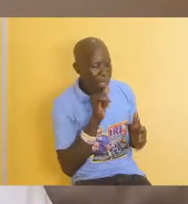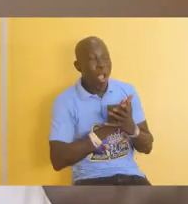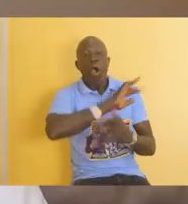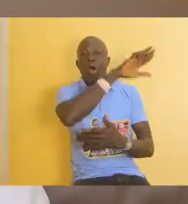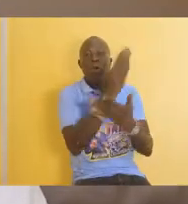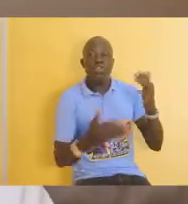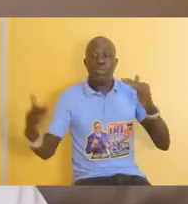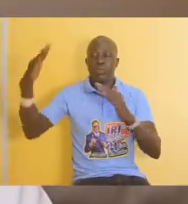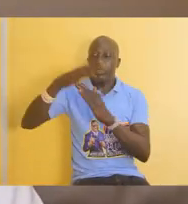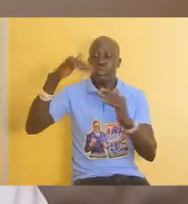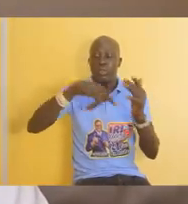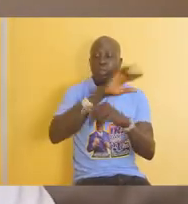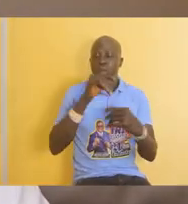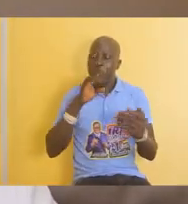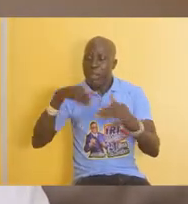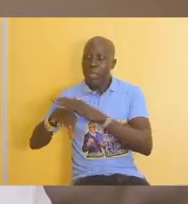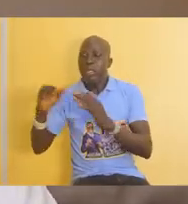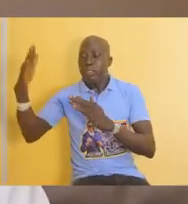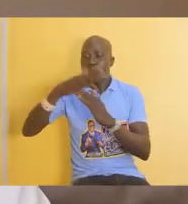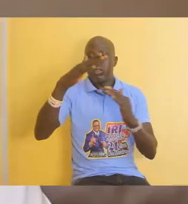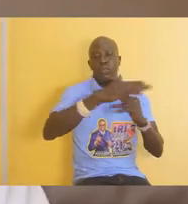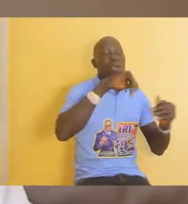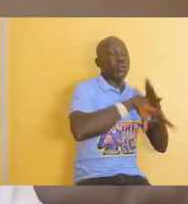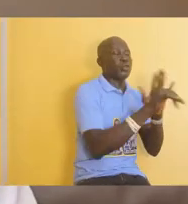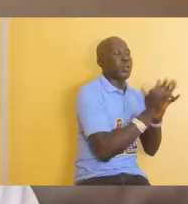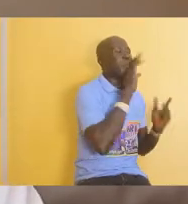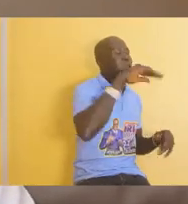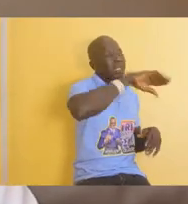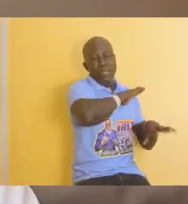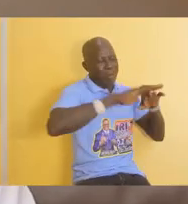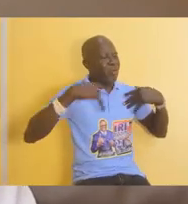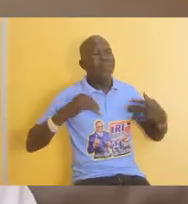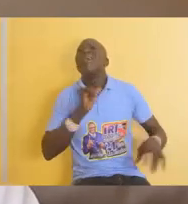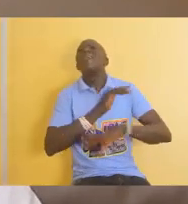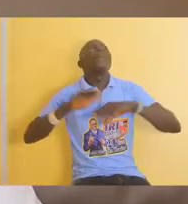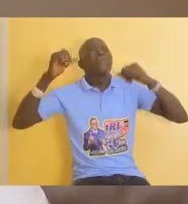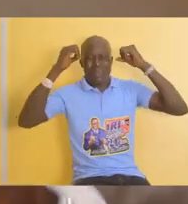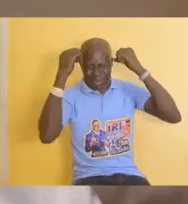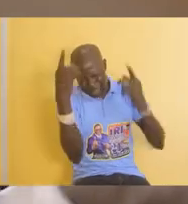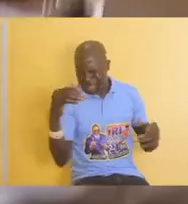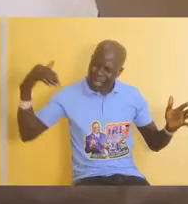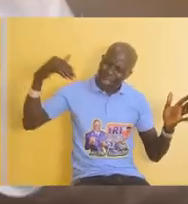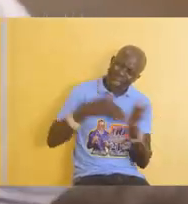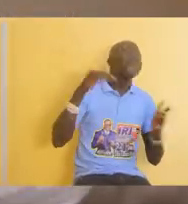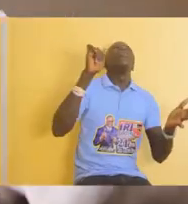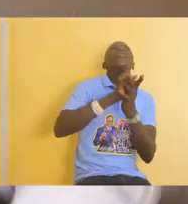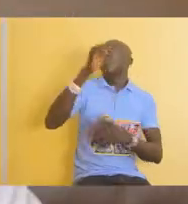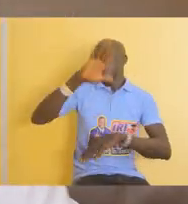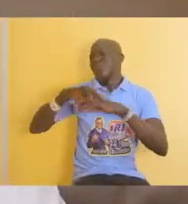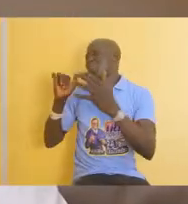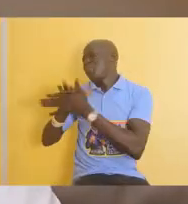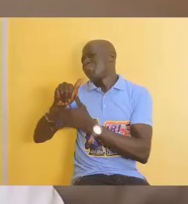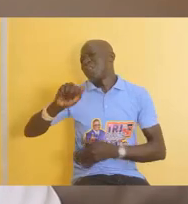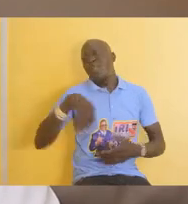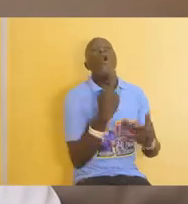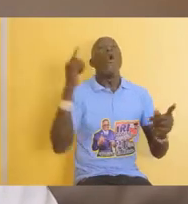when Korita come back, there's objection. The Korita go yemi. The point that's of confusion. Me Korita yes, sir. The point of confusion. You only bow. You can't. Man